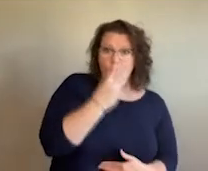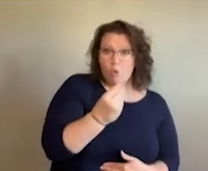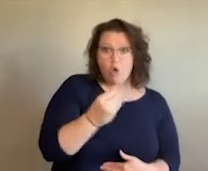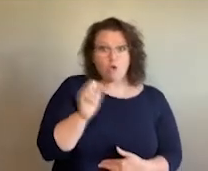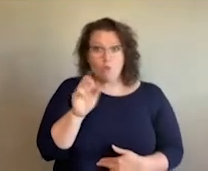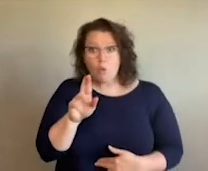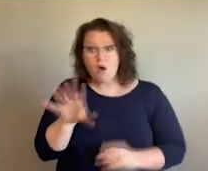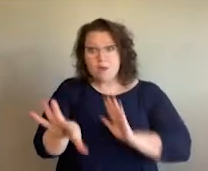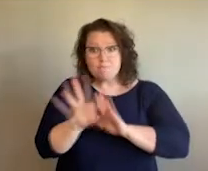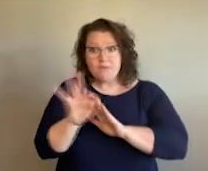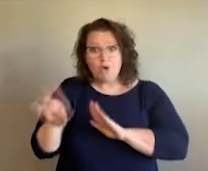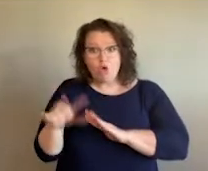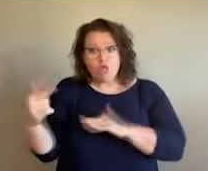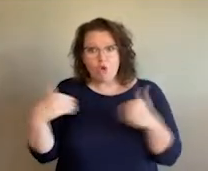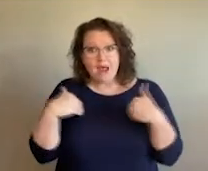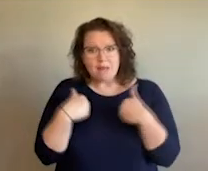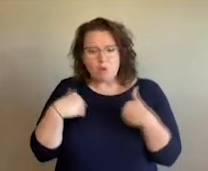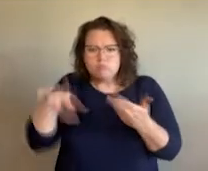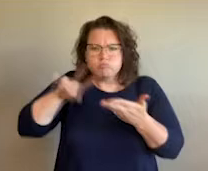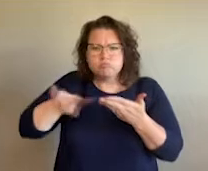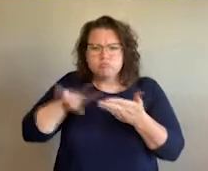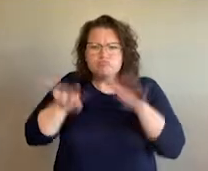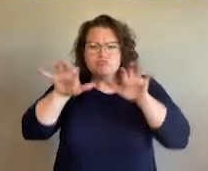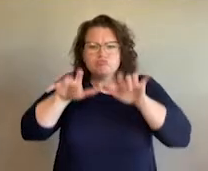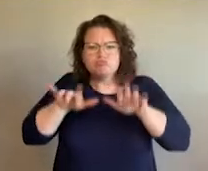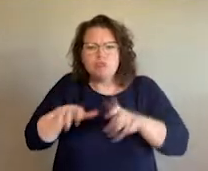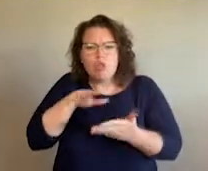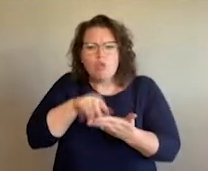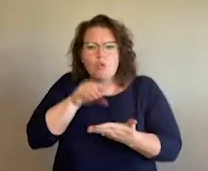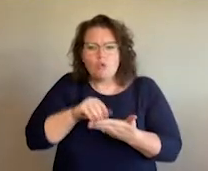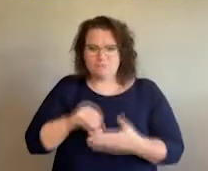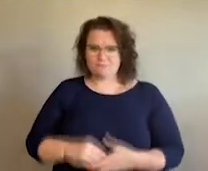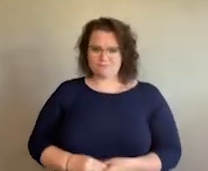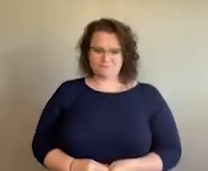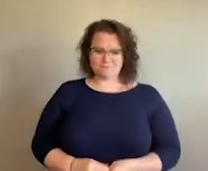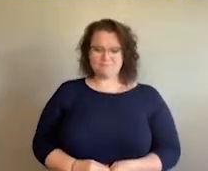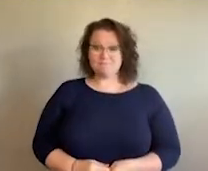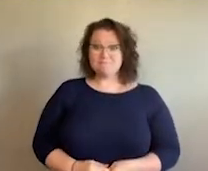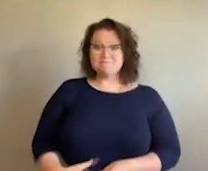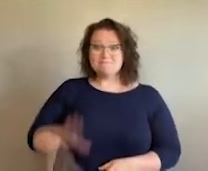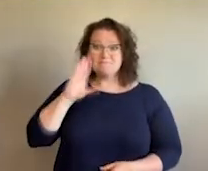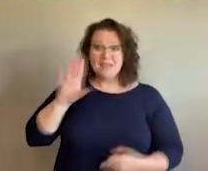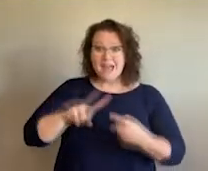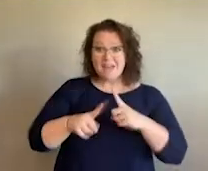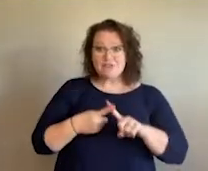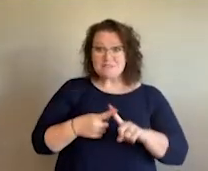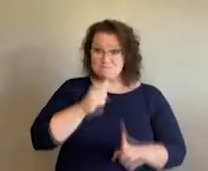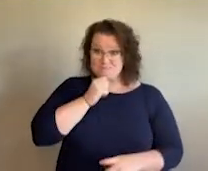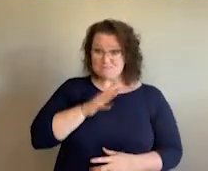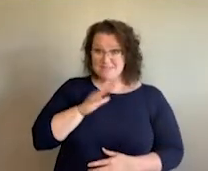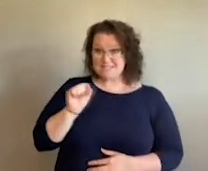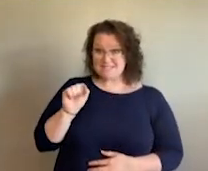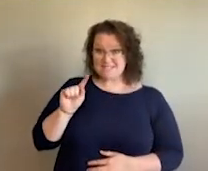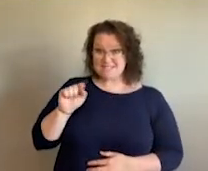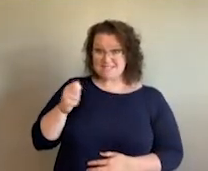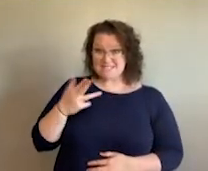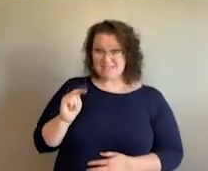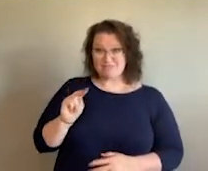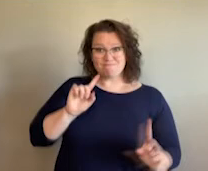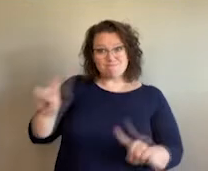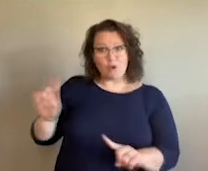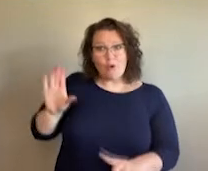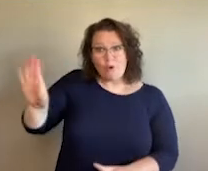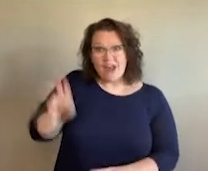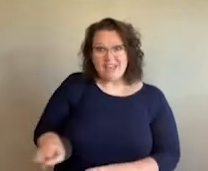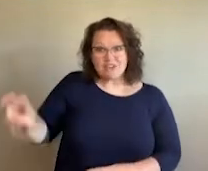any animal that you'd like and do some research on them. Hi, friends. Miss Stevens just left to go on her adventure, and I got excited